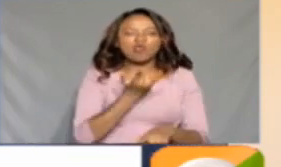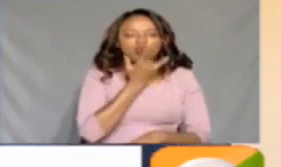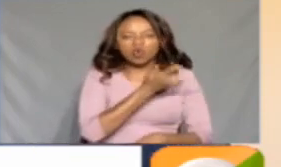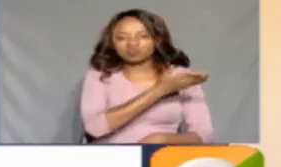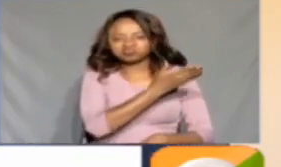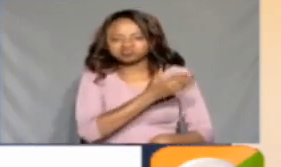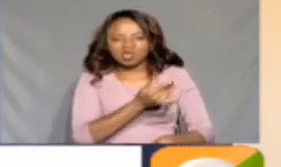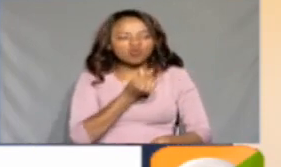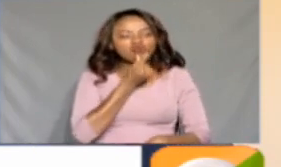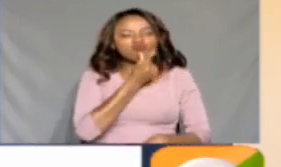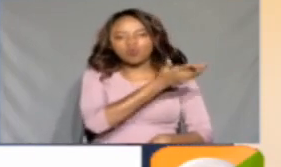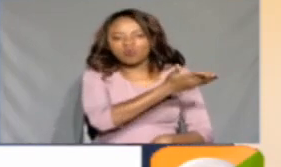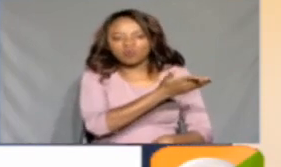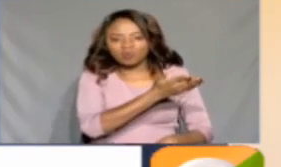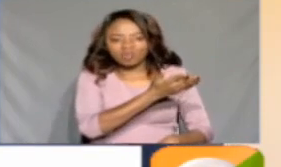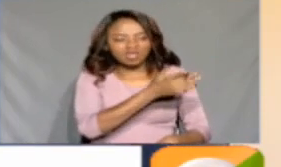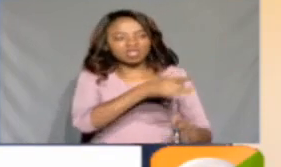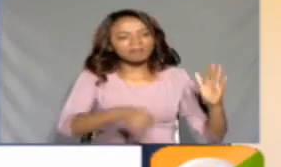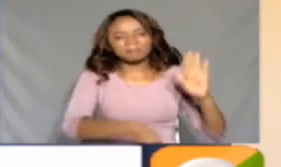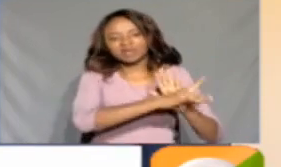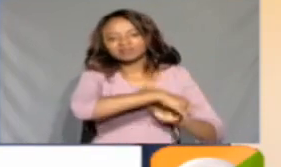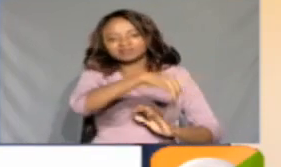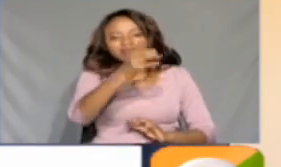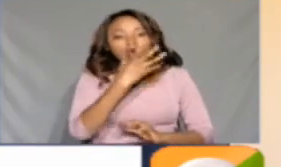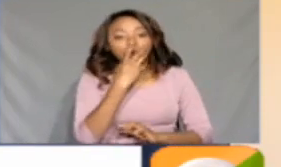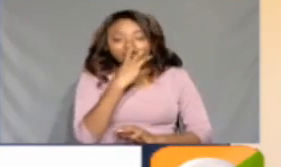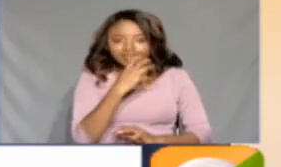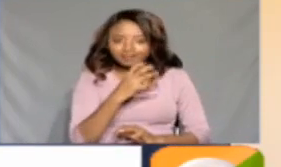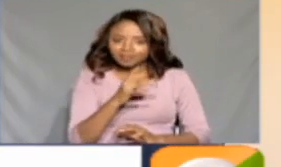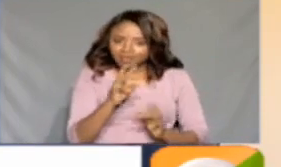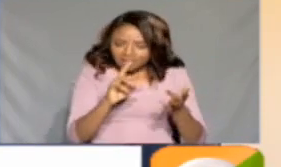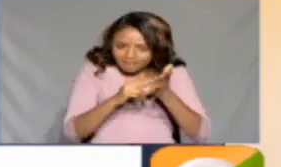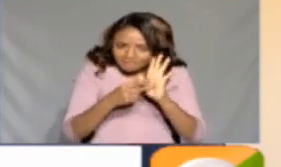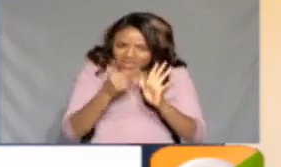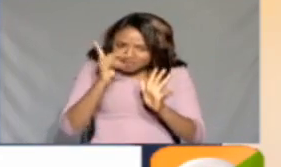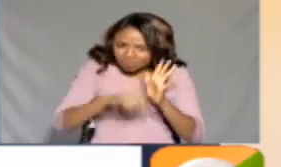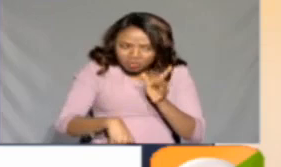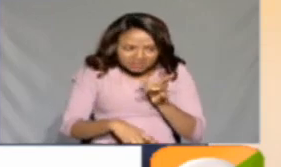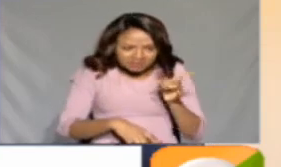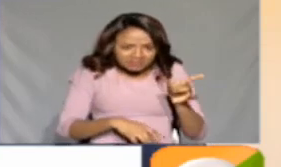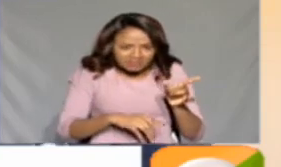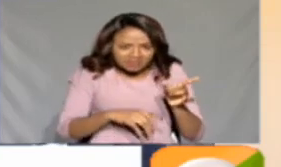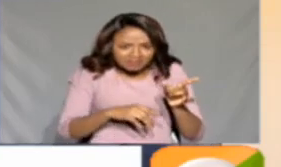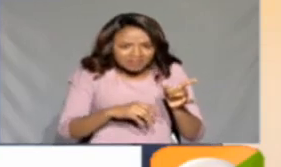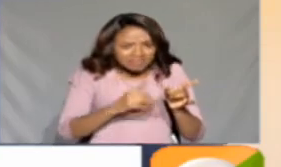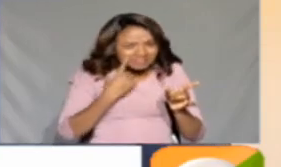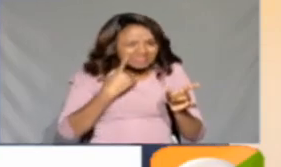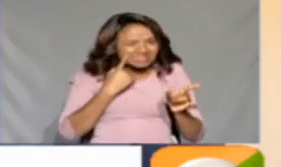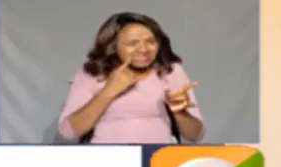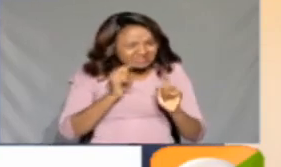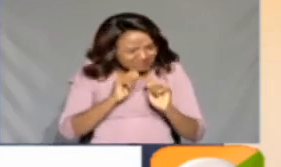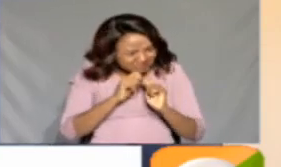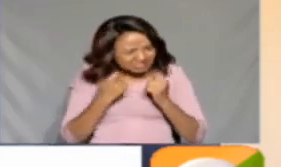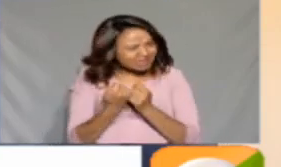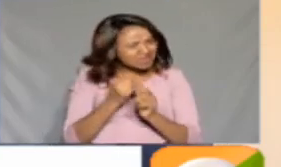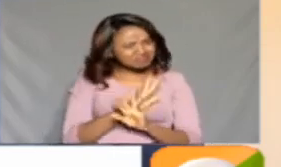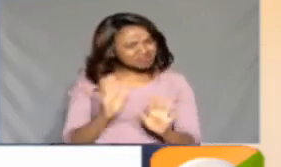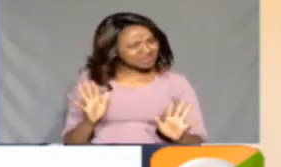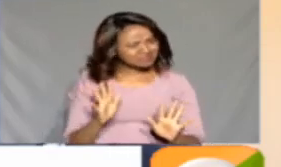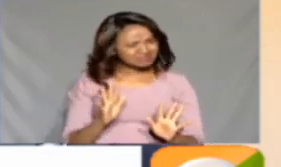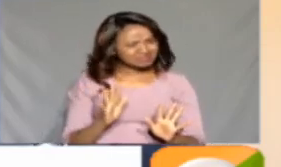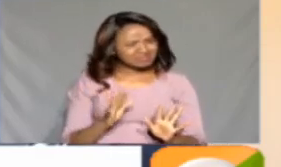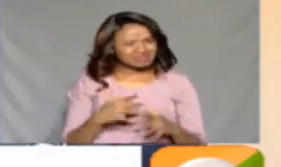ODM. And that's ethnic profiling. I have no apologies to make whatsoever. And I can repeat